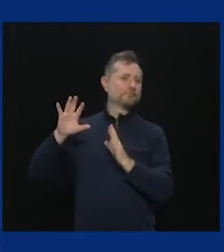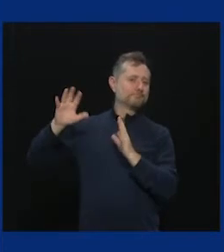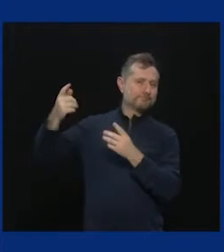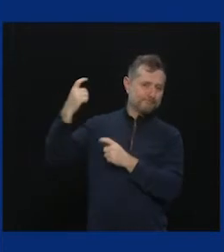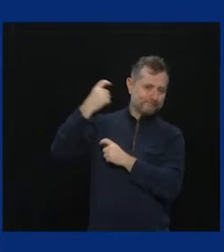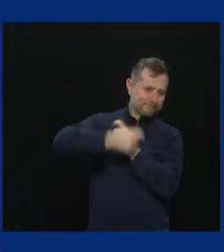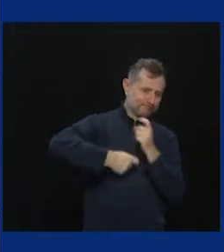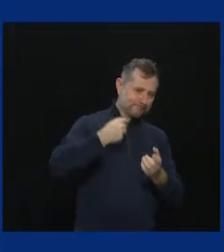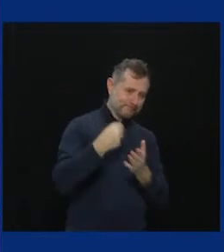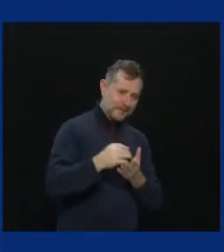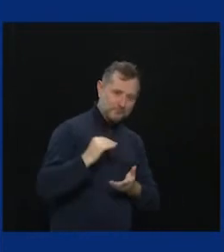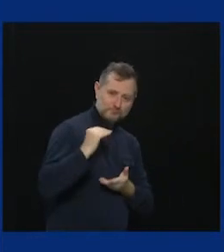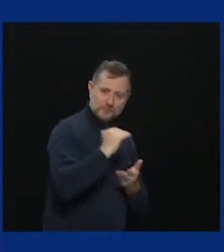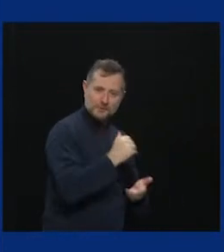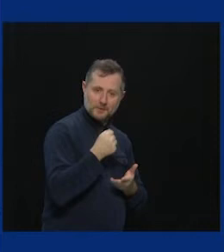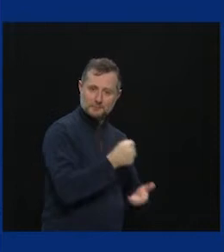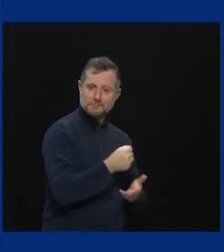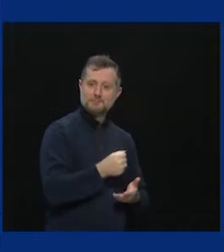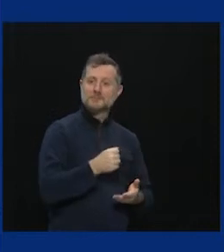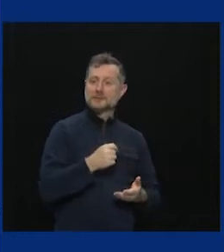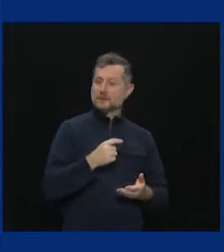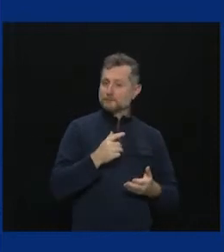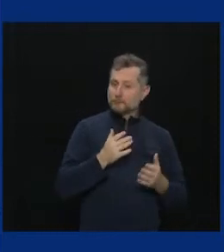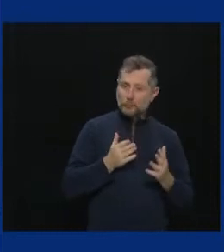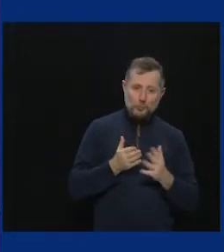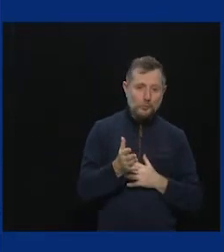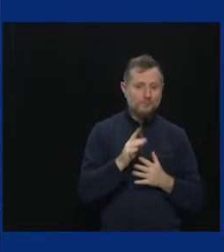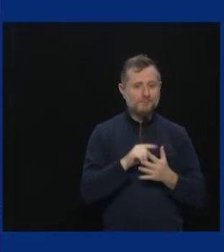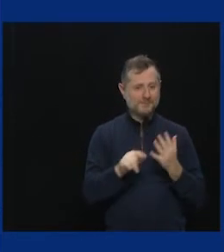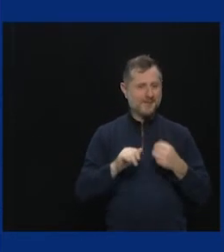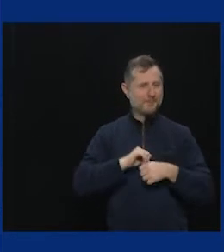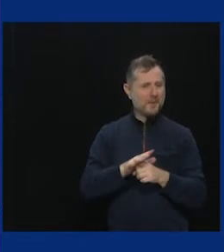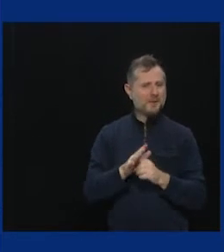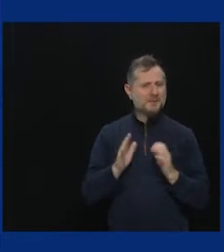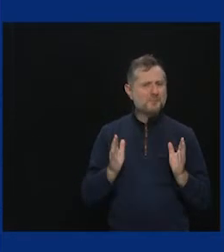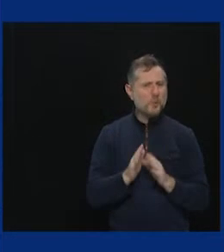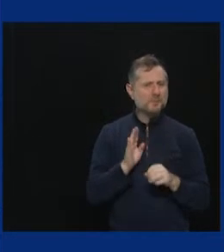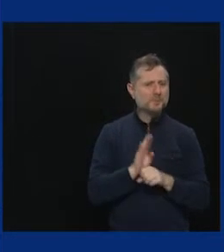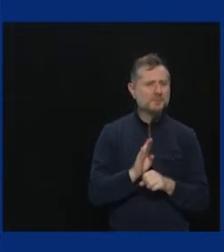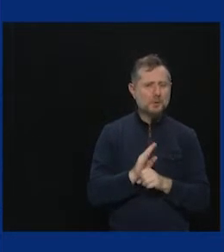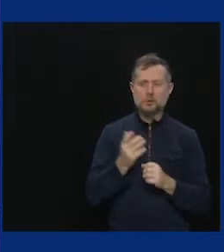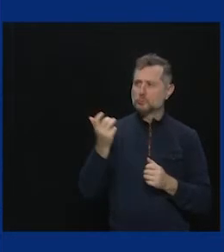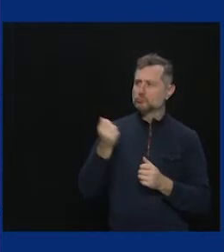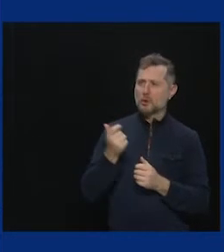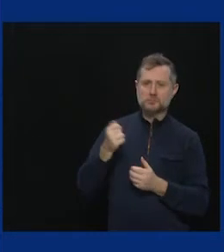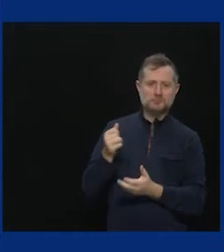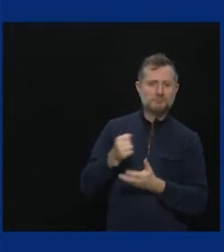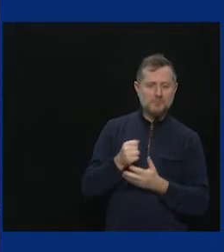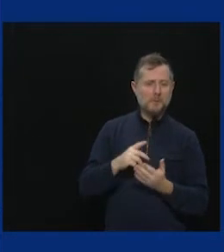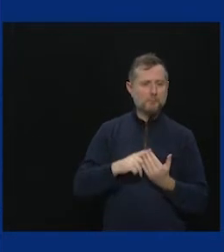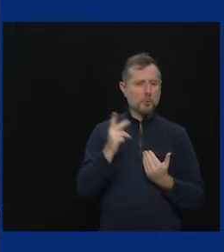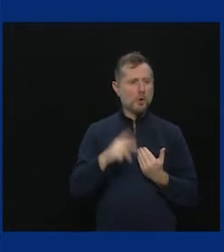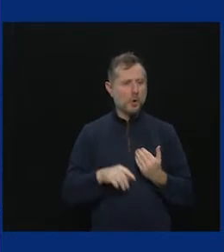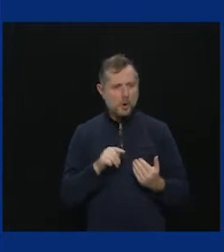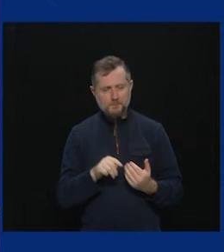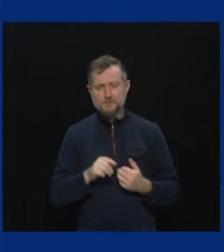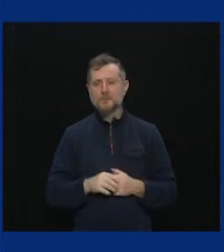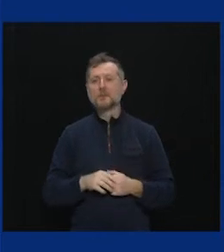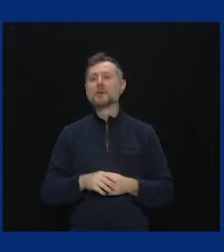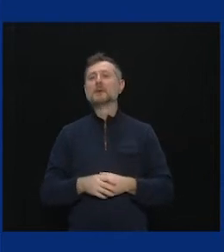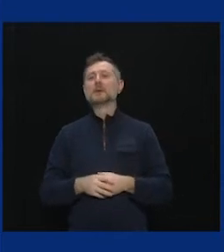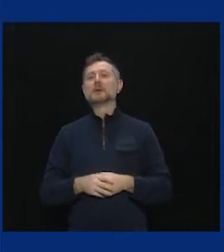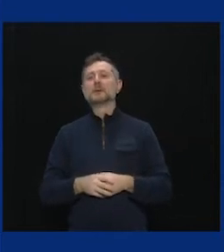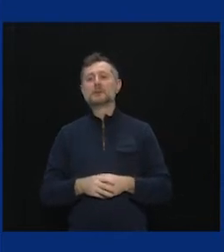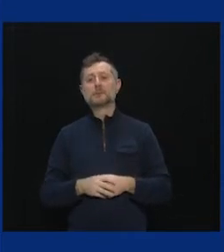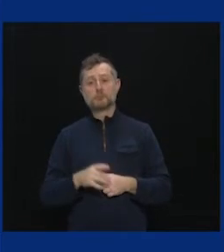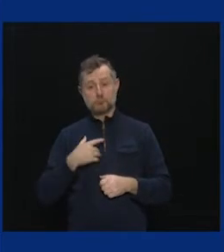the pandemic small business grant program to small businesses. And we are very